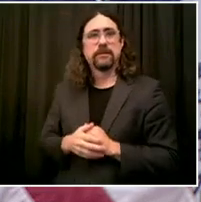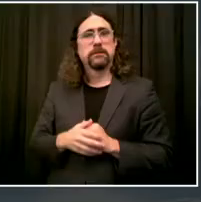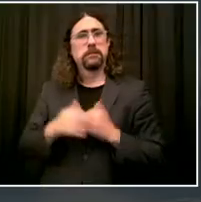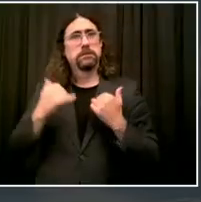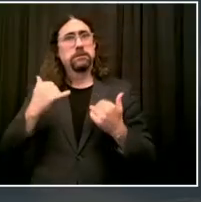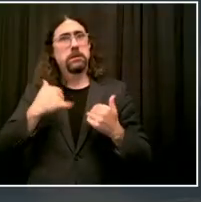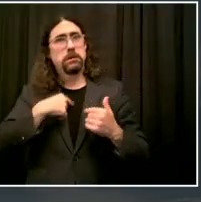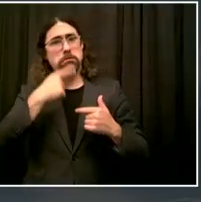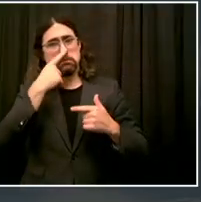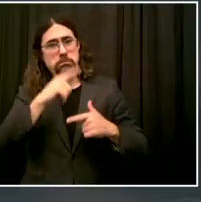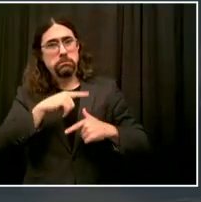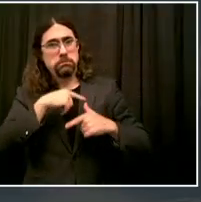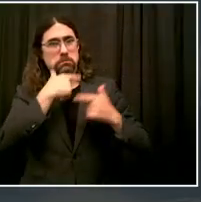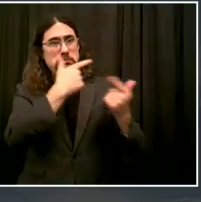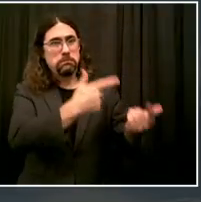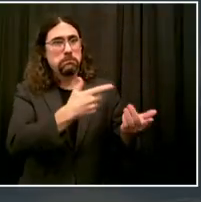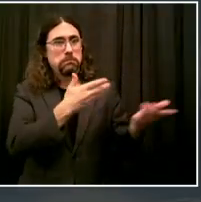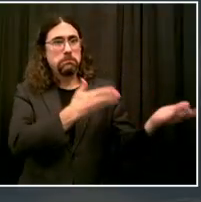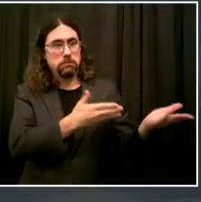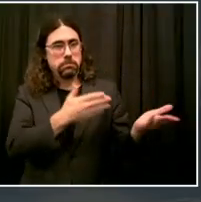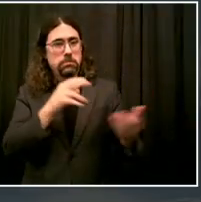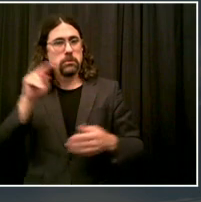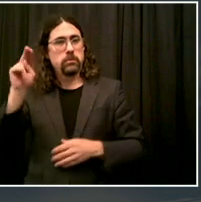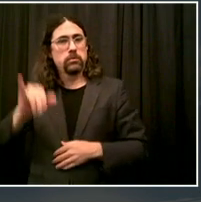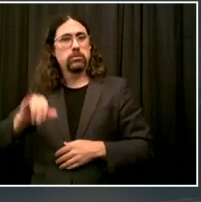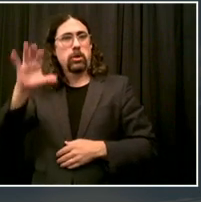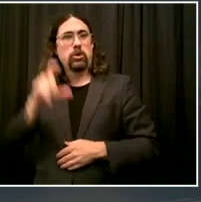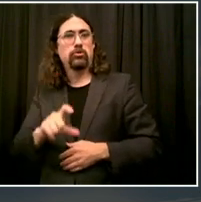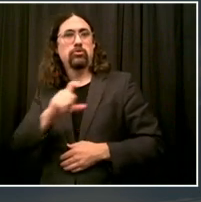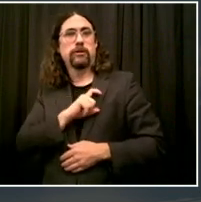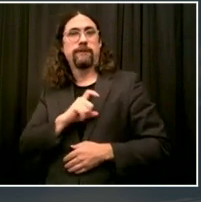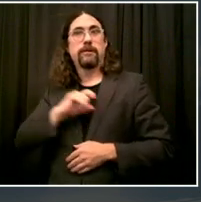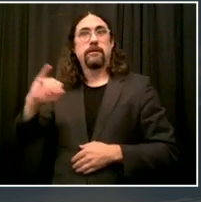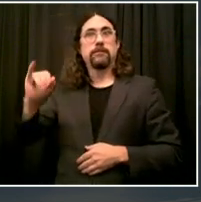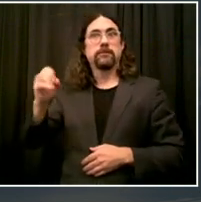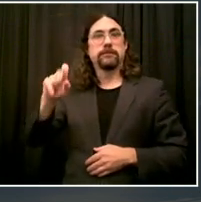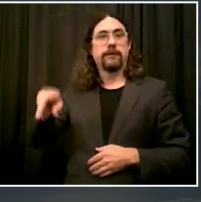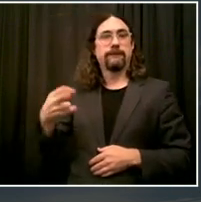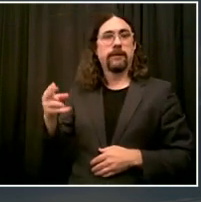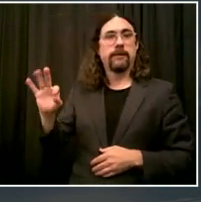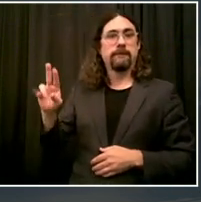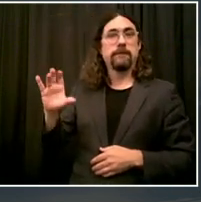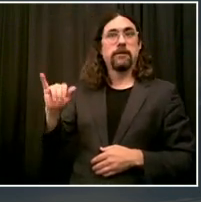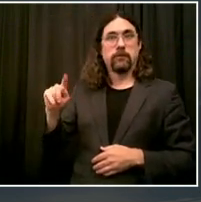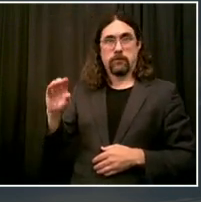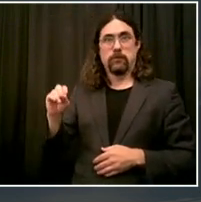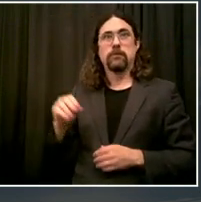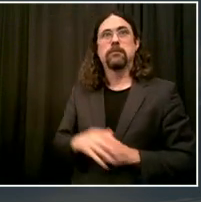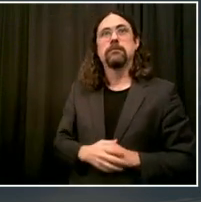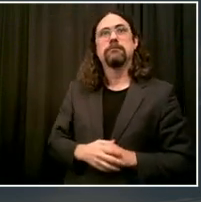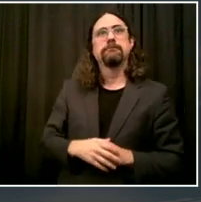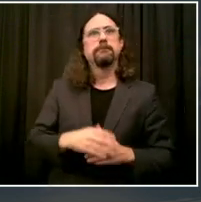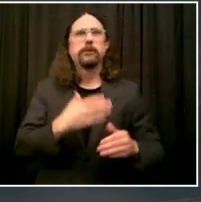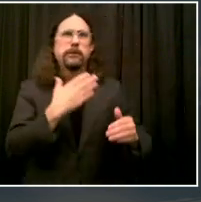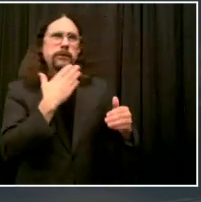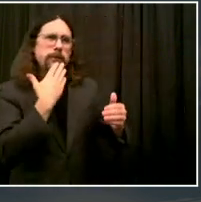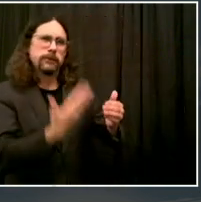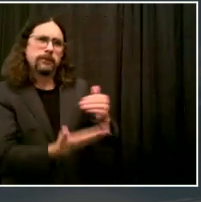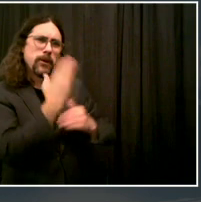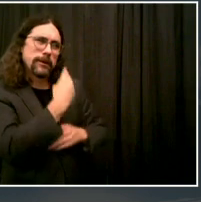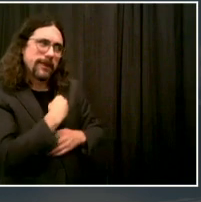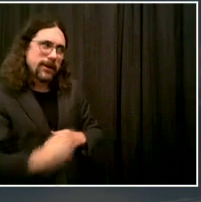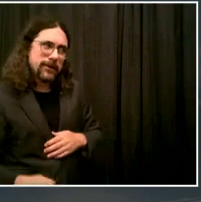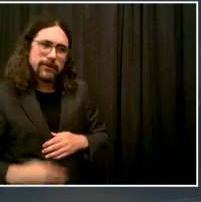Good morning, Mr. Mayor. Good morning, Sydney. So let's start with the education because that's the most important part. We want to make